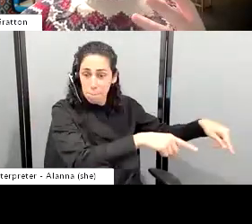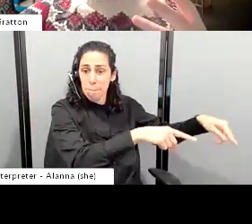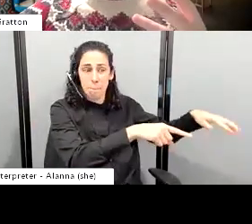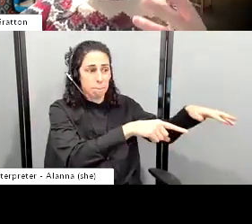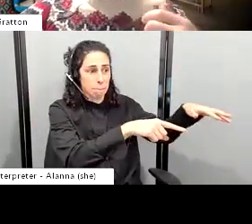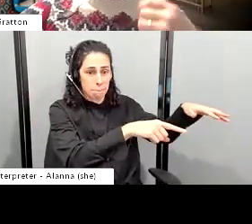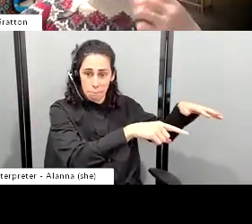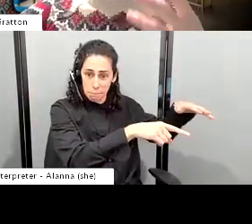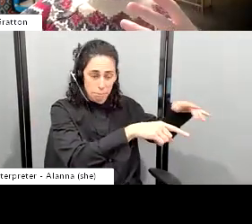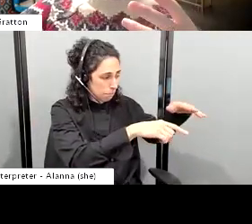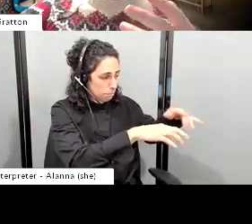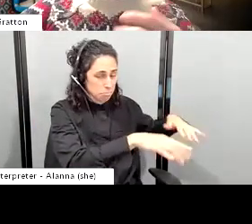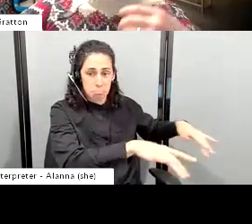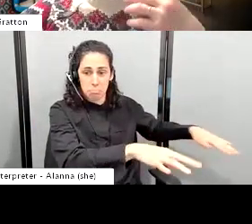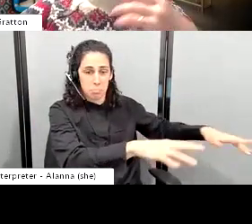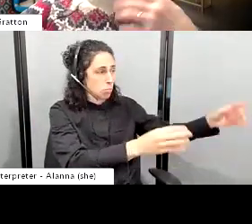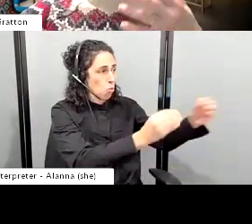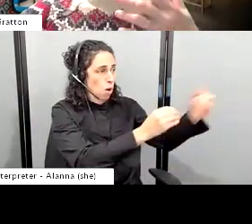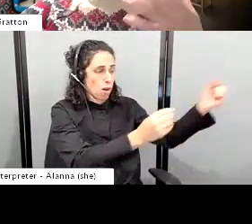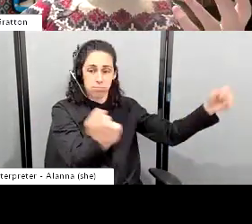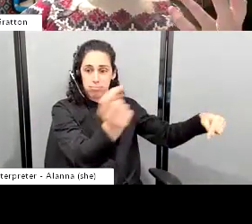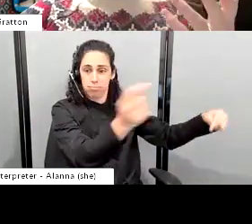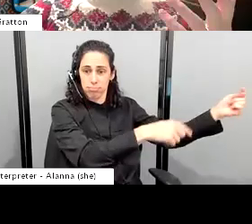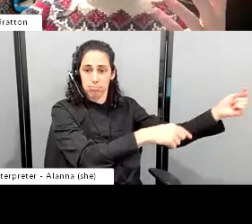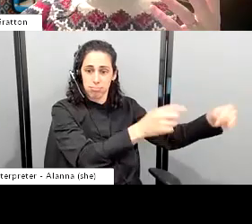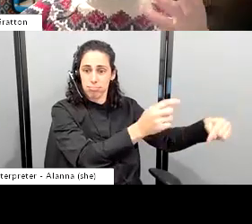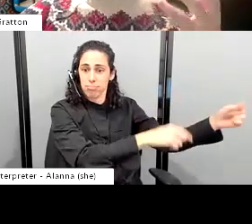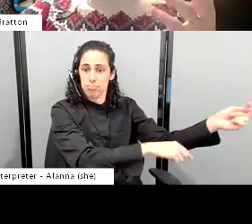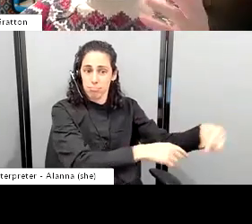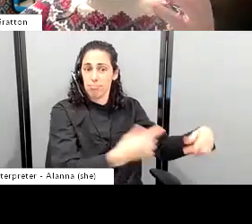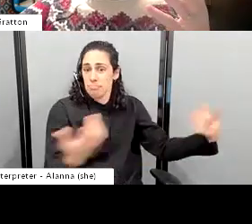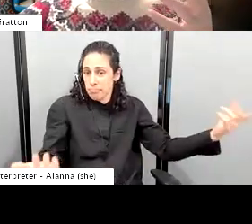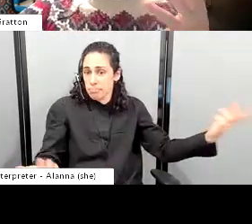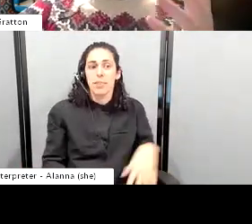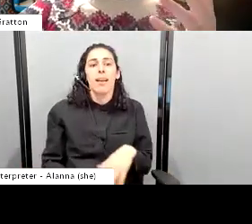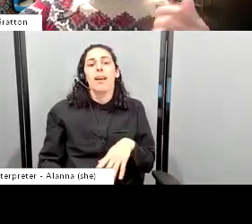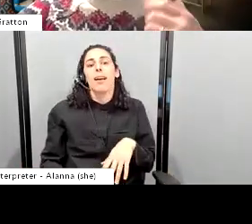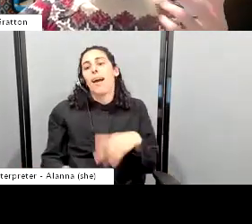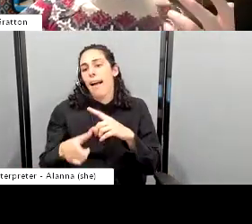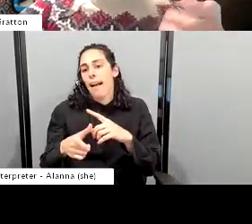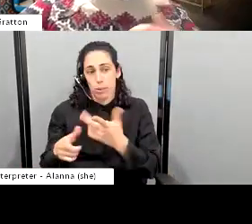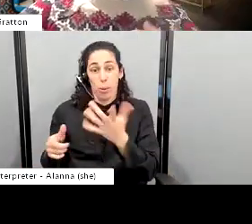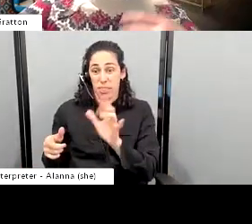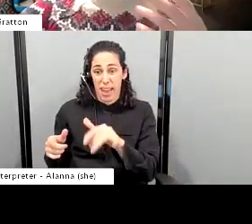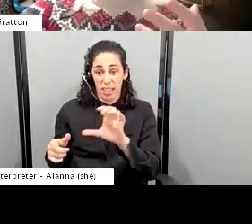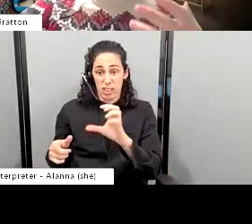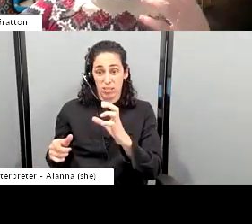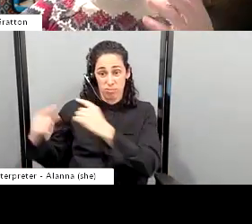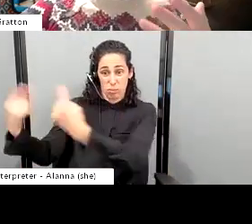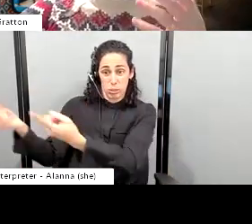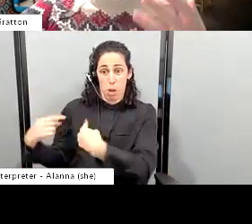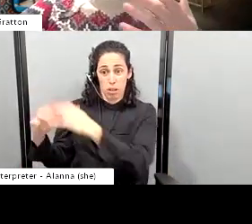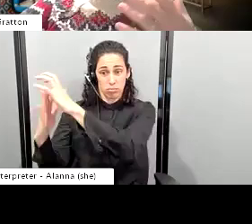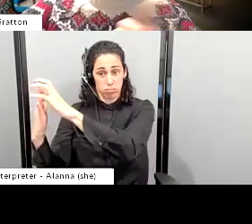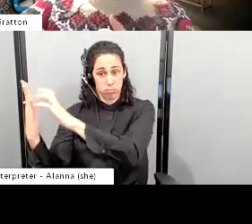things you can put in your garden to attract them as well too. And at the end, of course, ChatGPT always wants to be helpful. So it says to me, would you like a